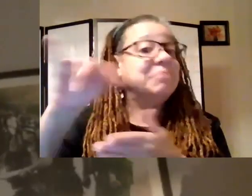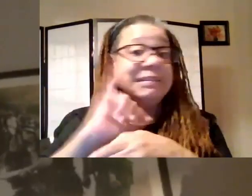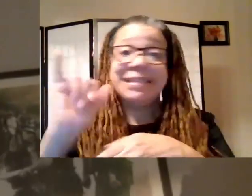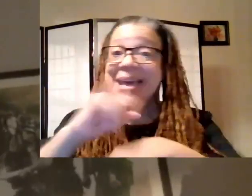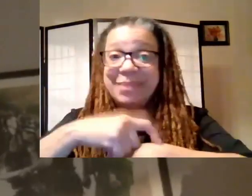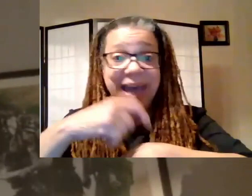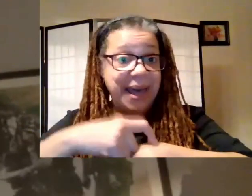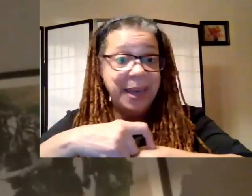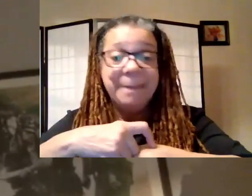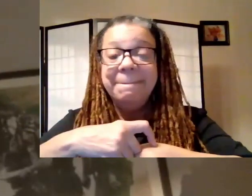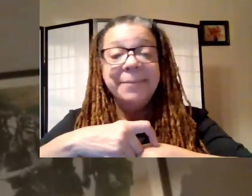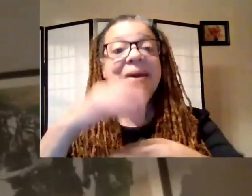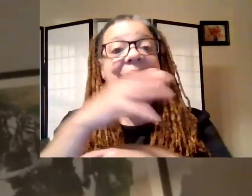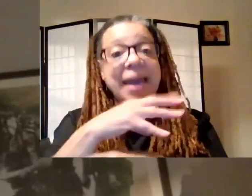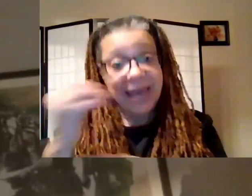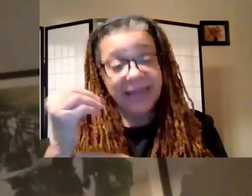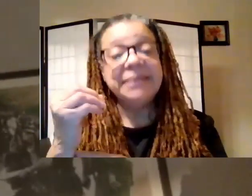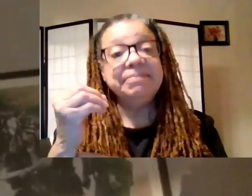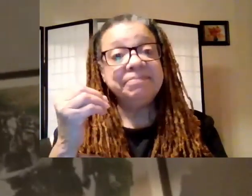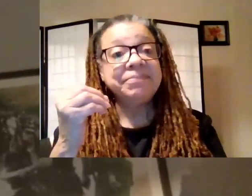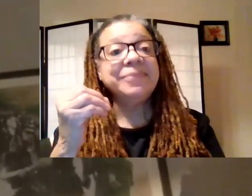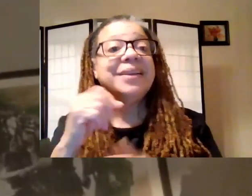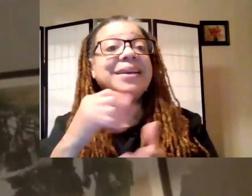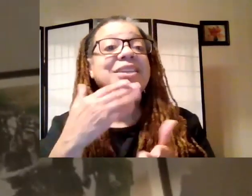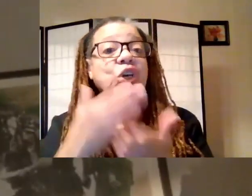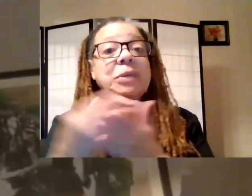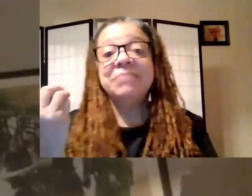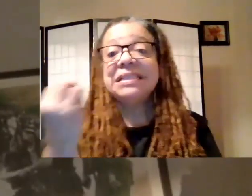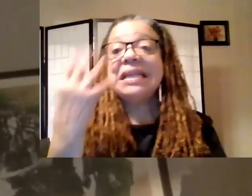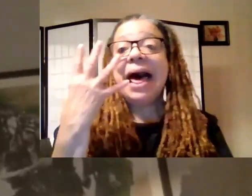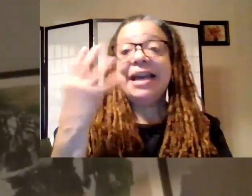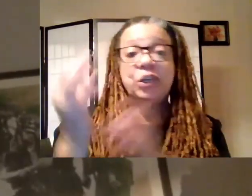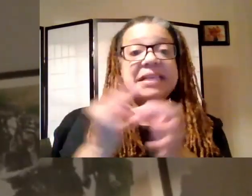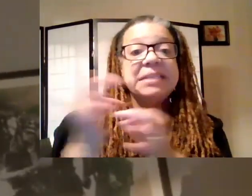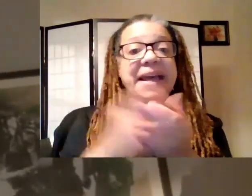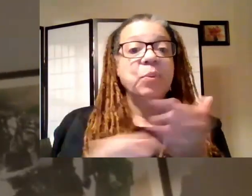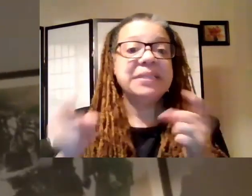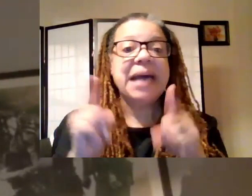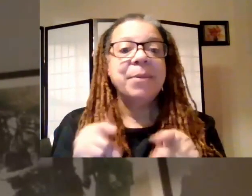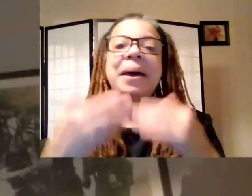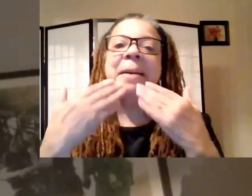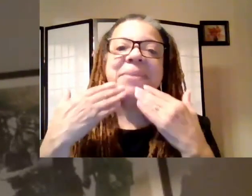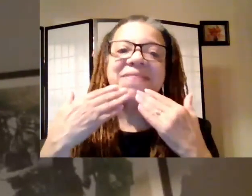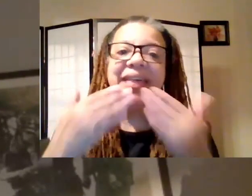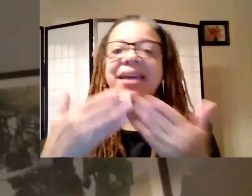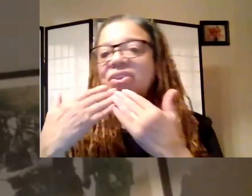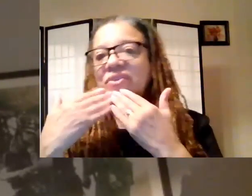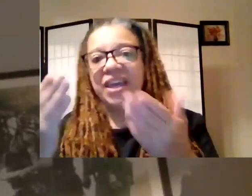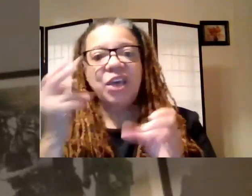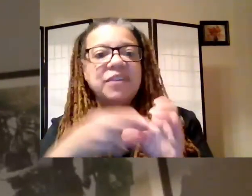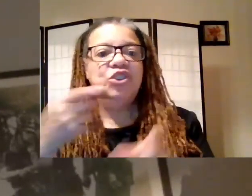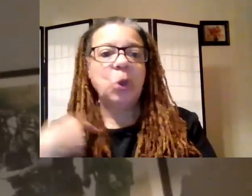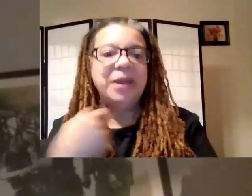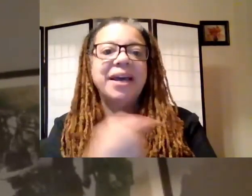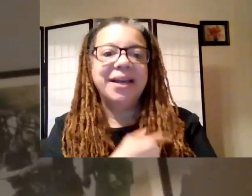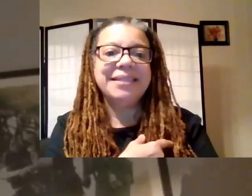time, and there should be a slide coming up in a second to let you know about that one. But thank you all for joining us. Thank you, Carmen. Thank